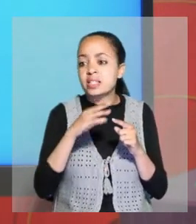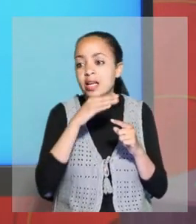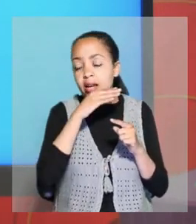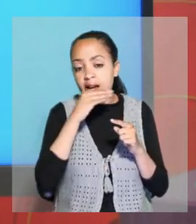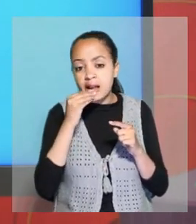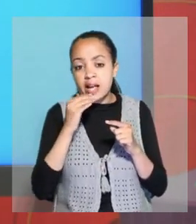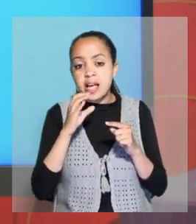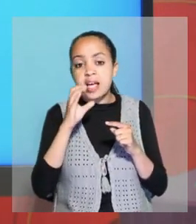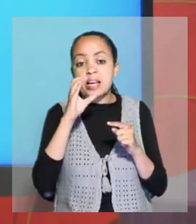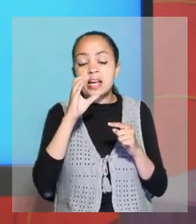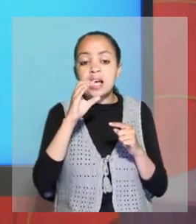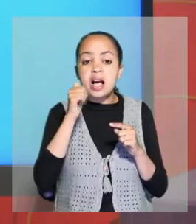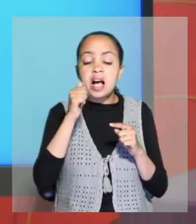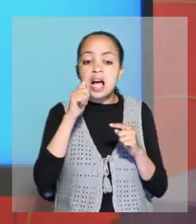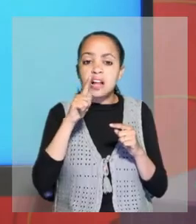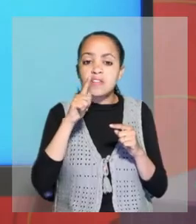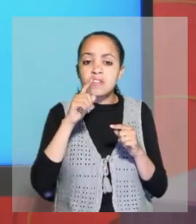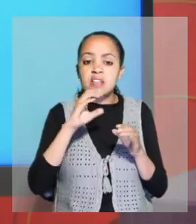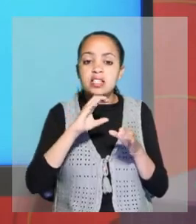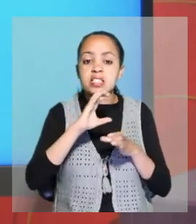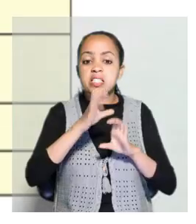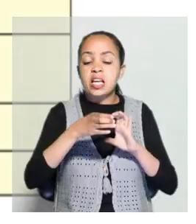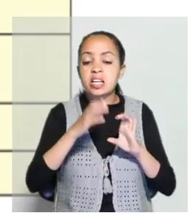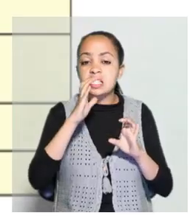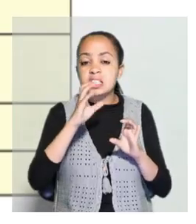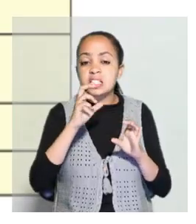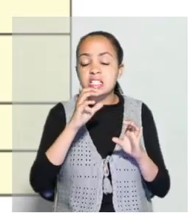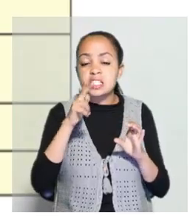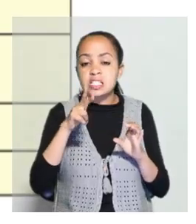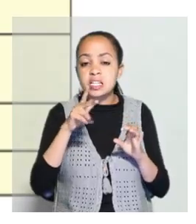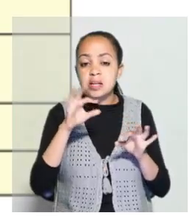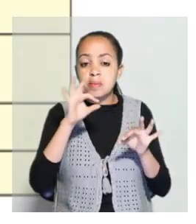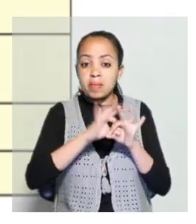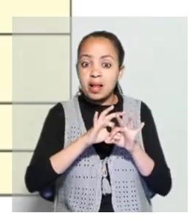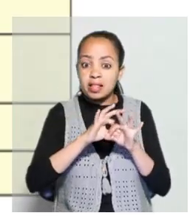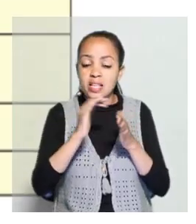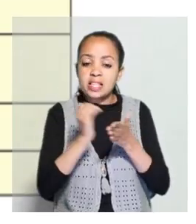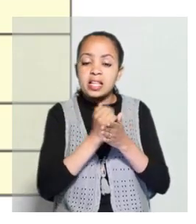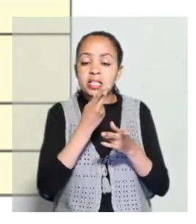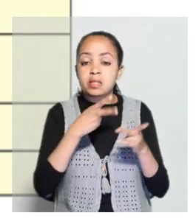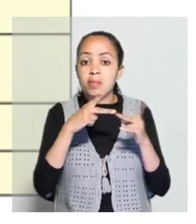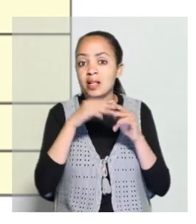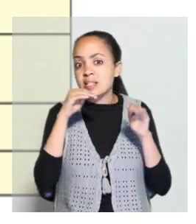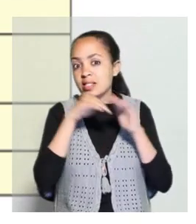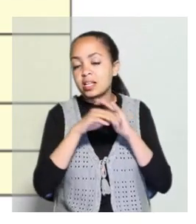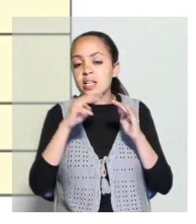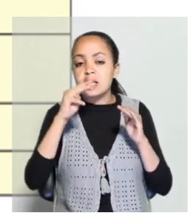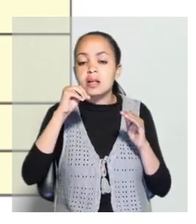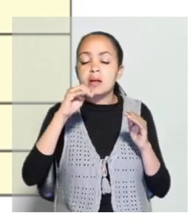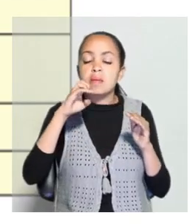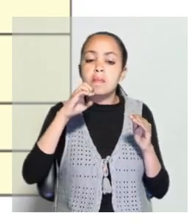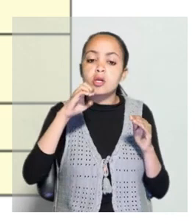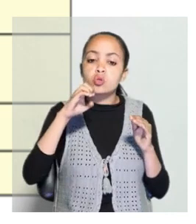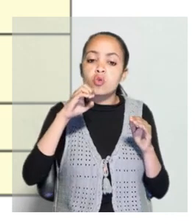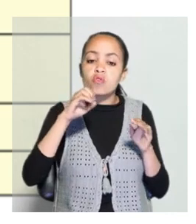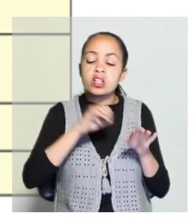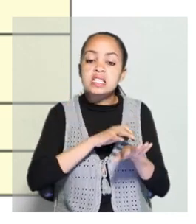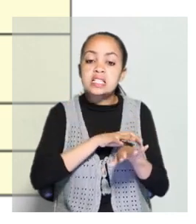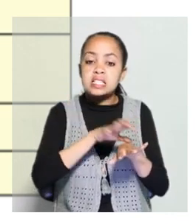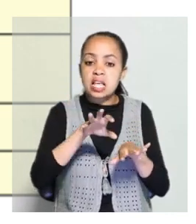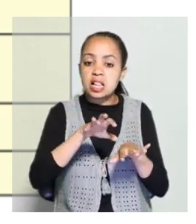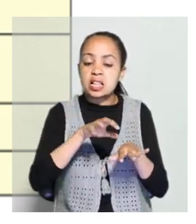again Calvin cycle in C3 plants takes place over a mesophyll cell, where